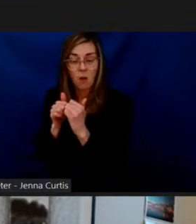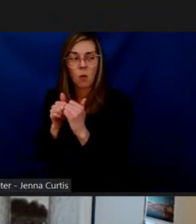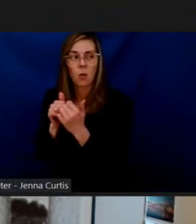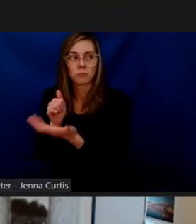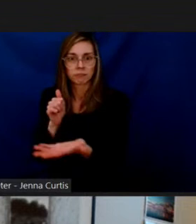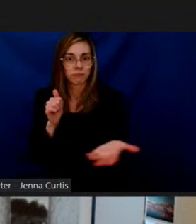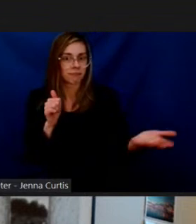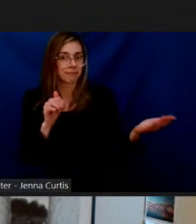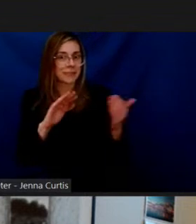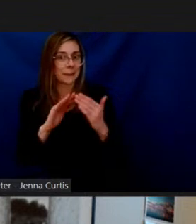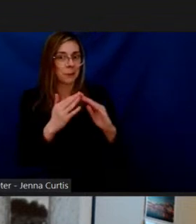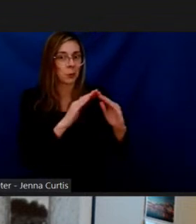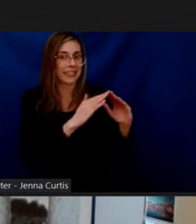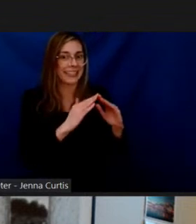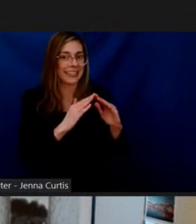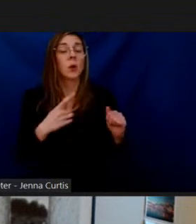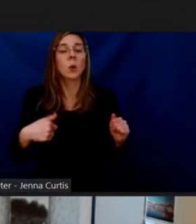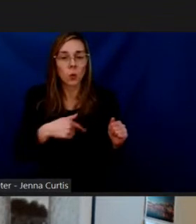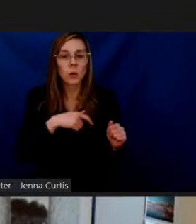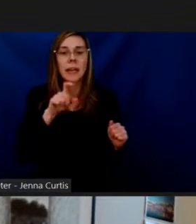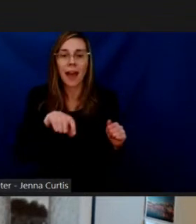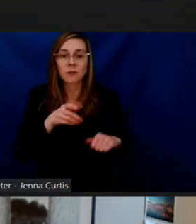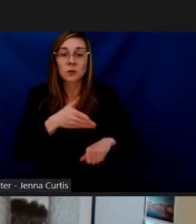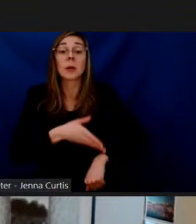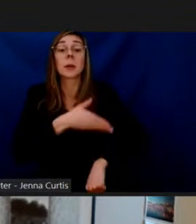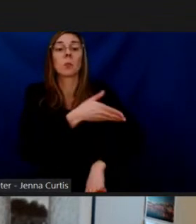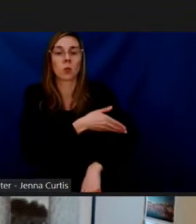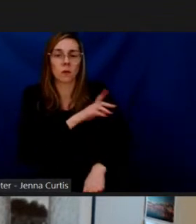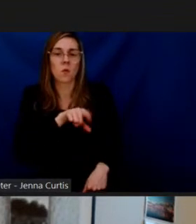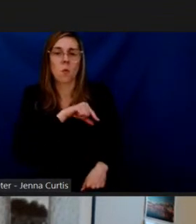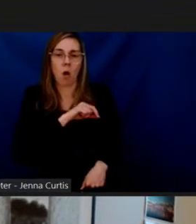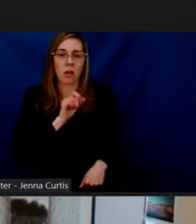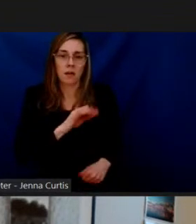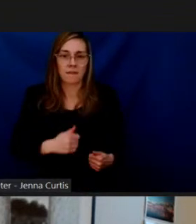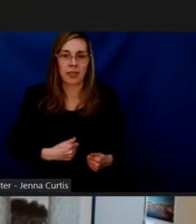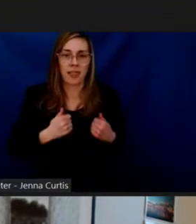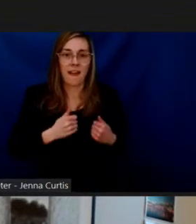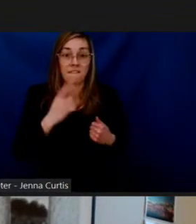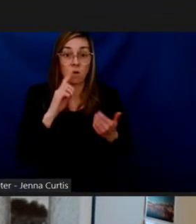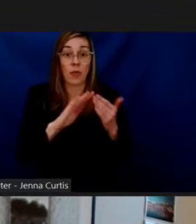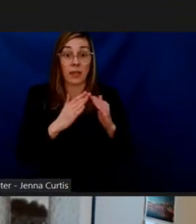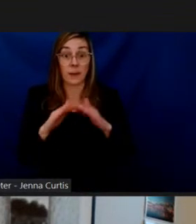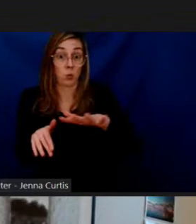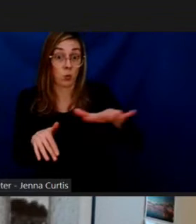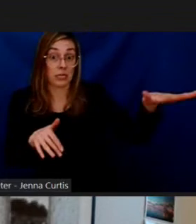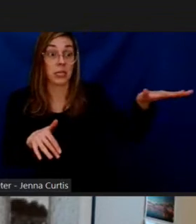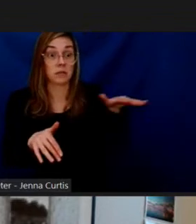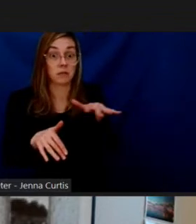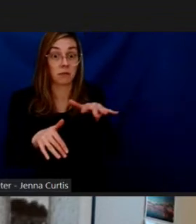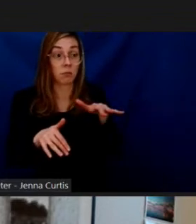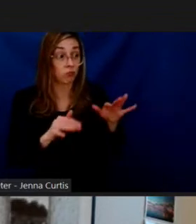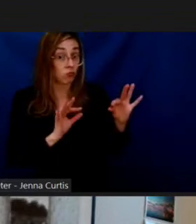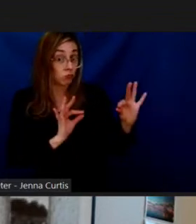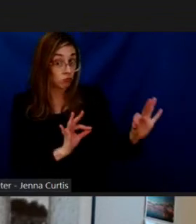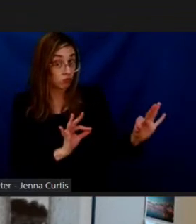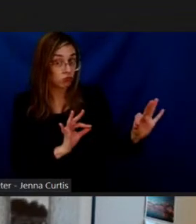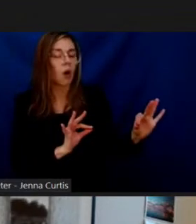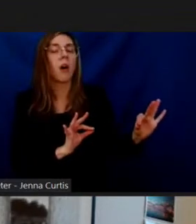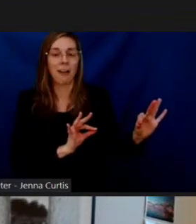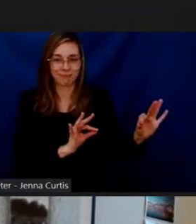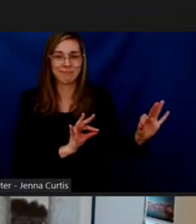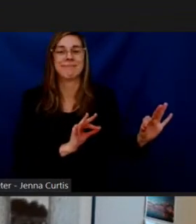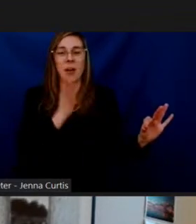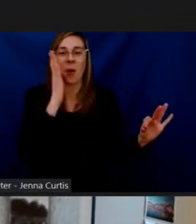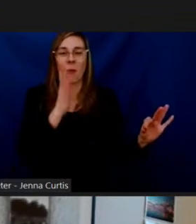have to actually improve the quality of life for the surrounding community. Once that's done, like I said, everything begins